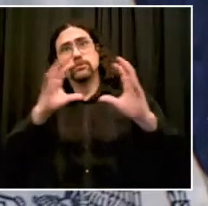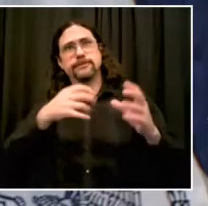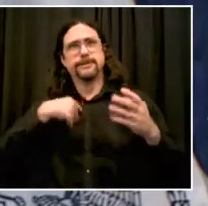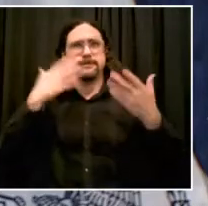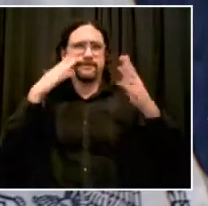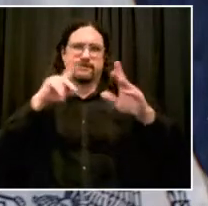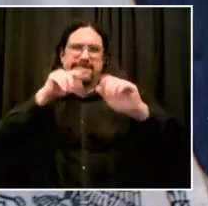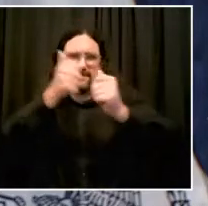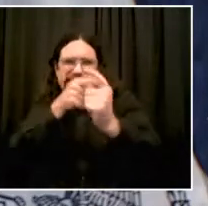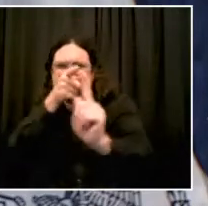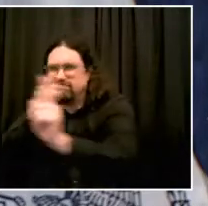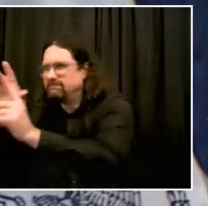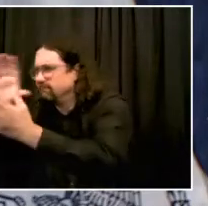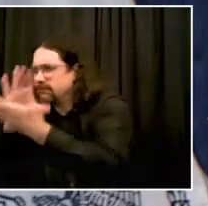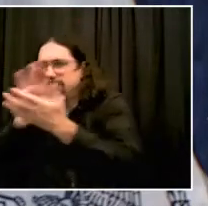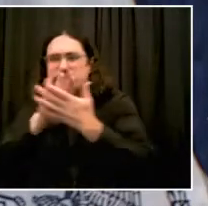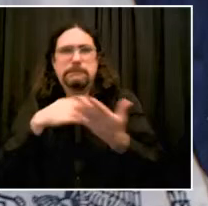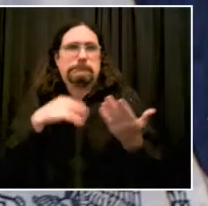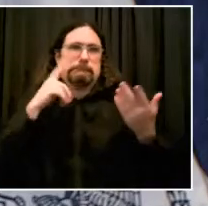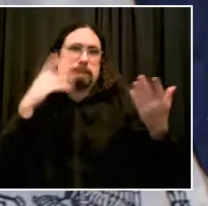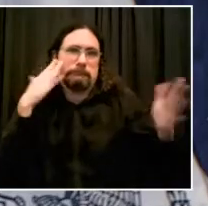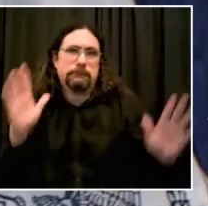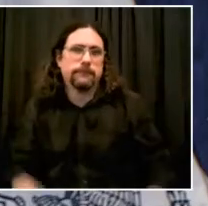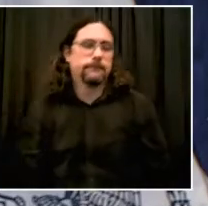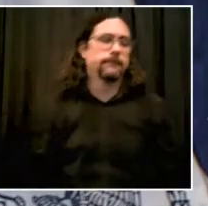Last one for today, we have Reuven from the city.